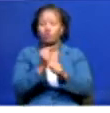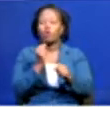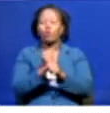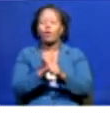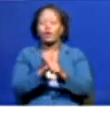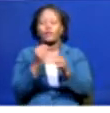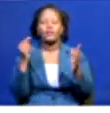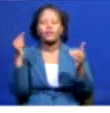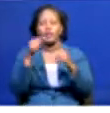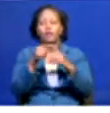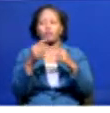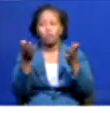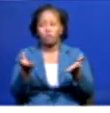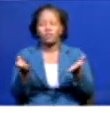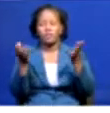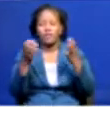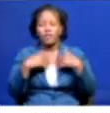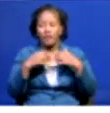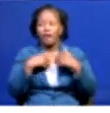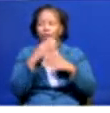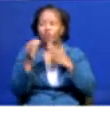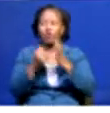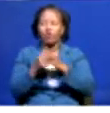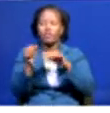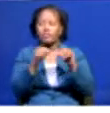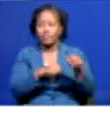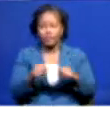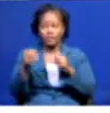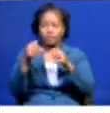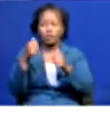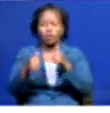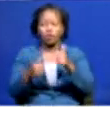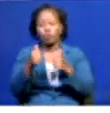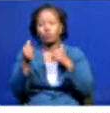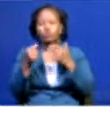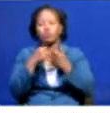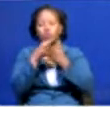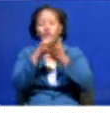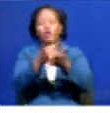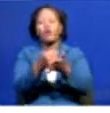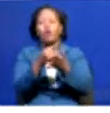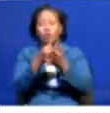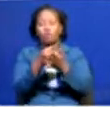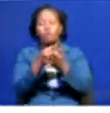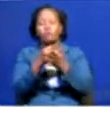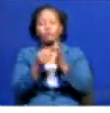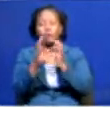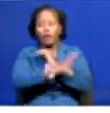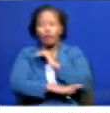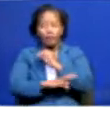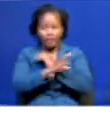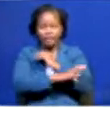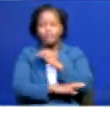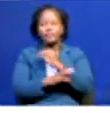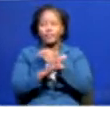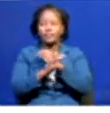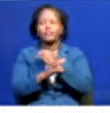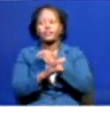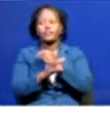building the necessary structures that will bring our countries in this